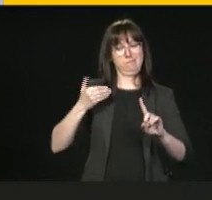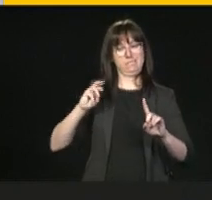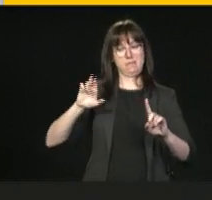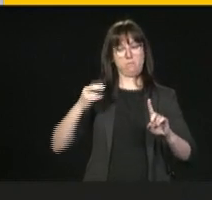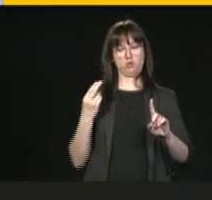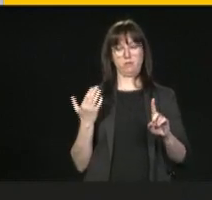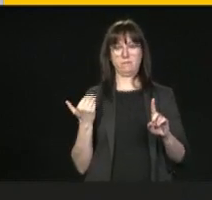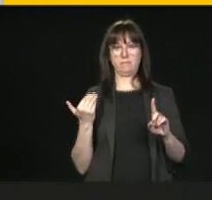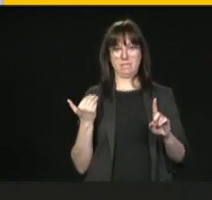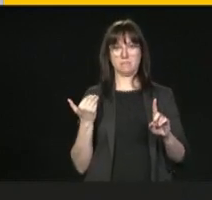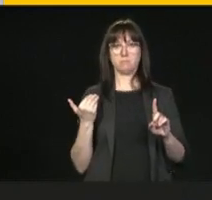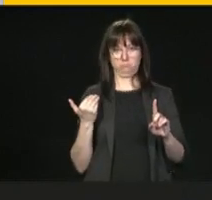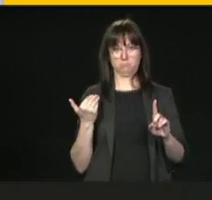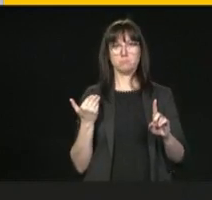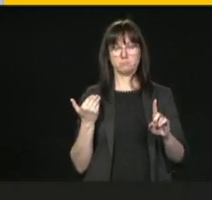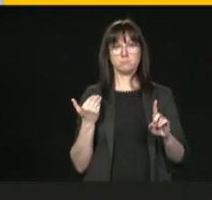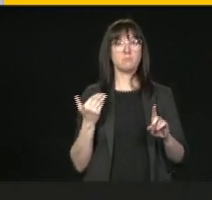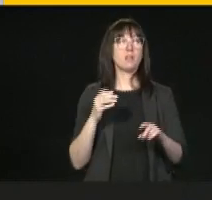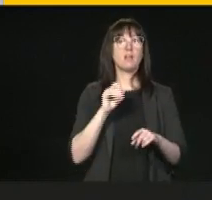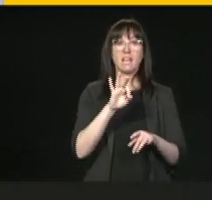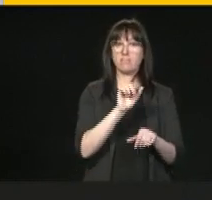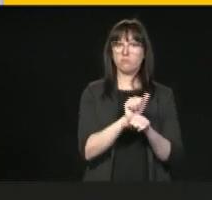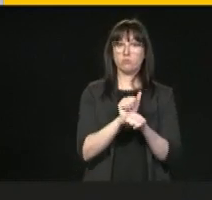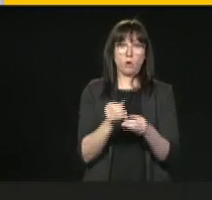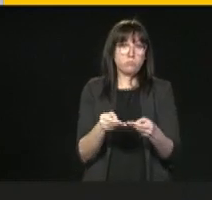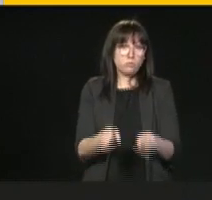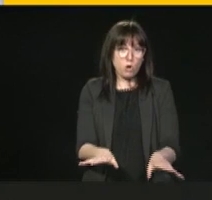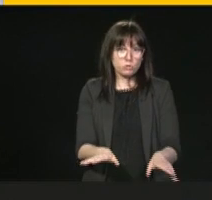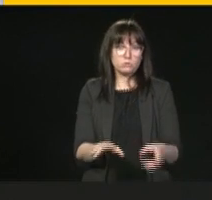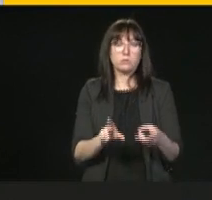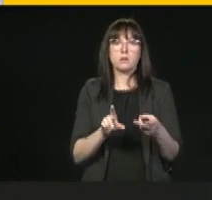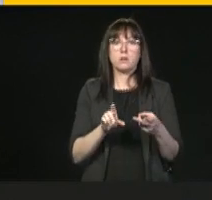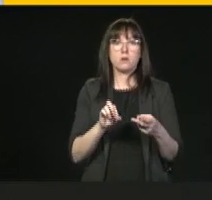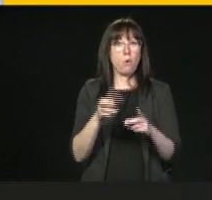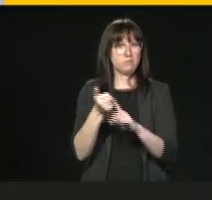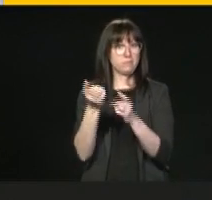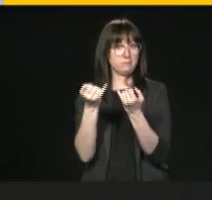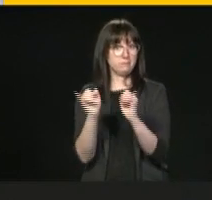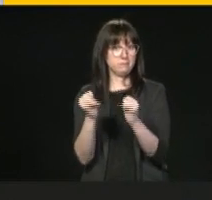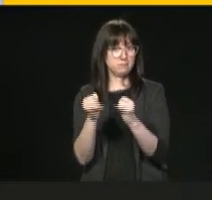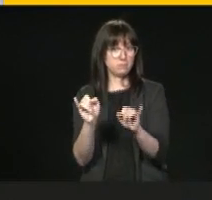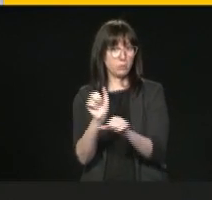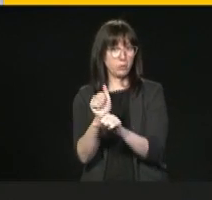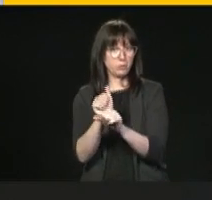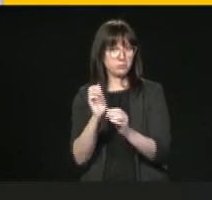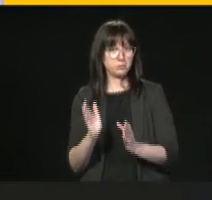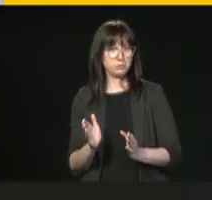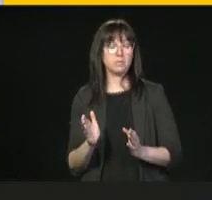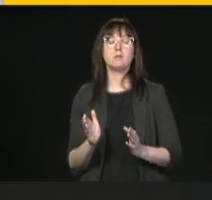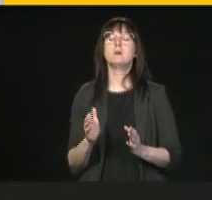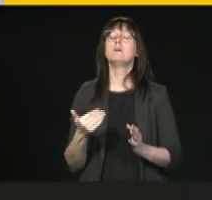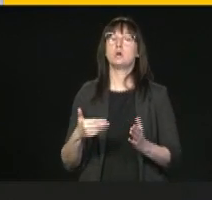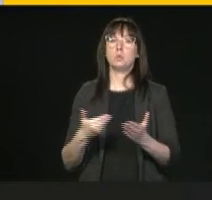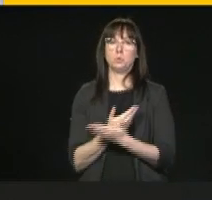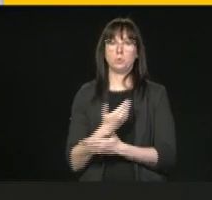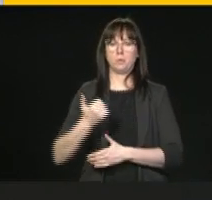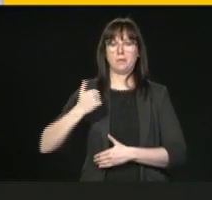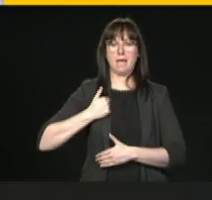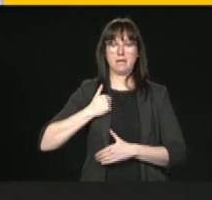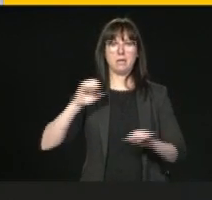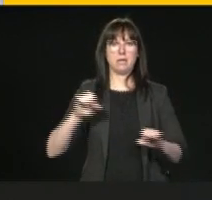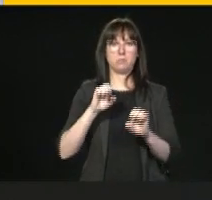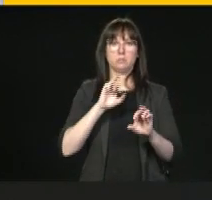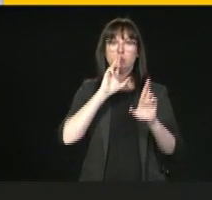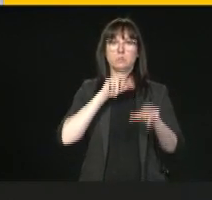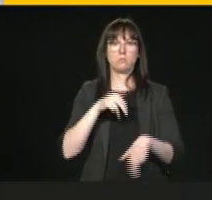15th. And for those who have lost their jobs or who are self-employed, the new Canada Emergency